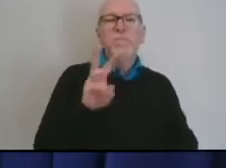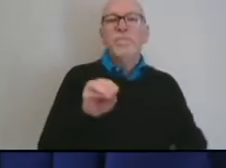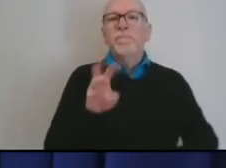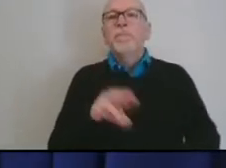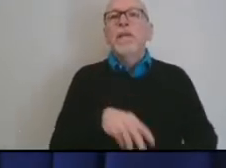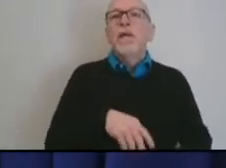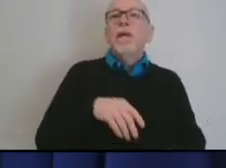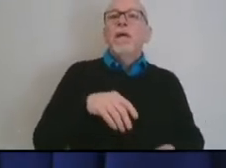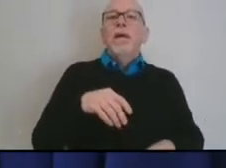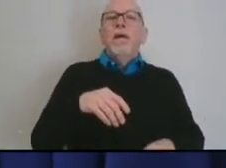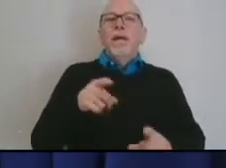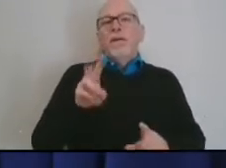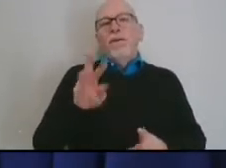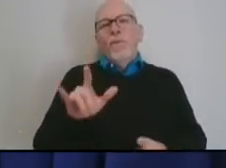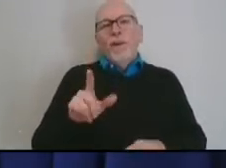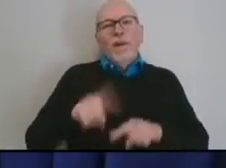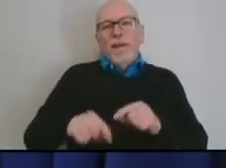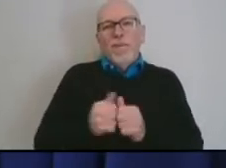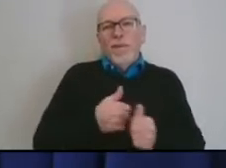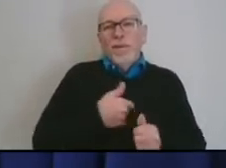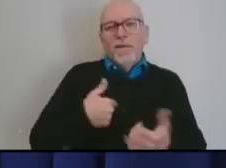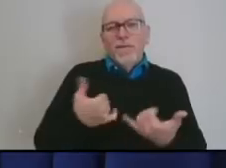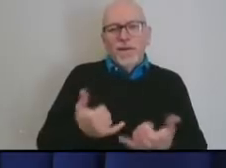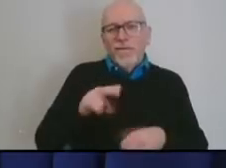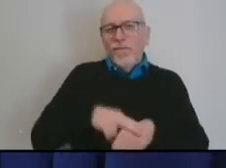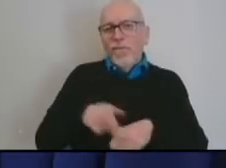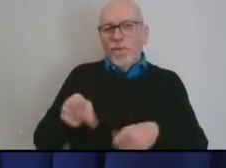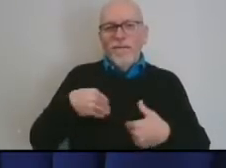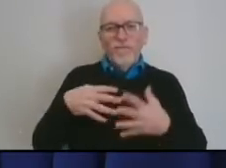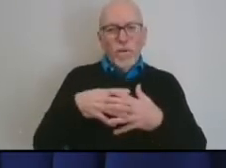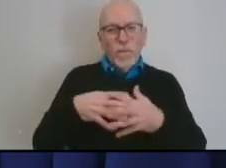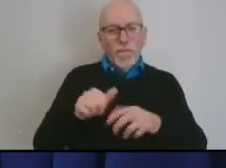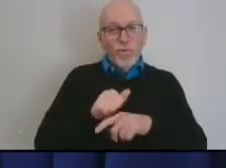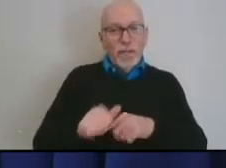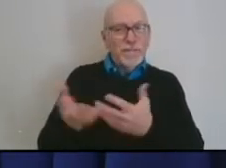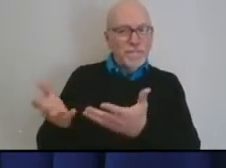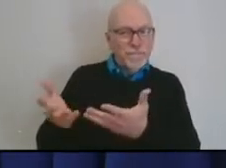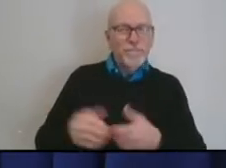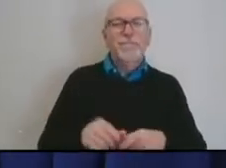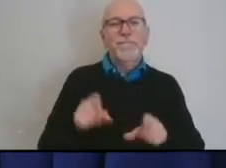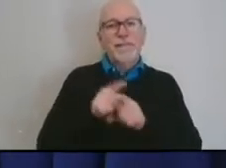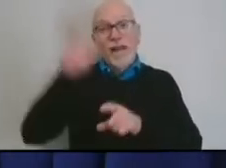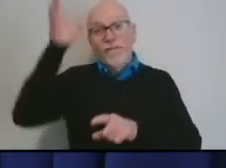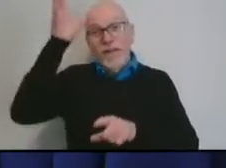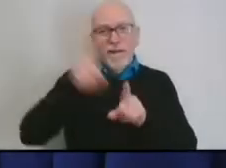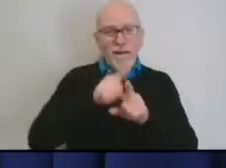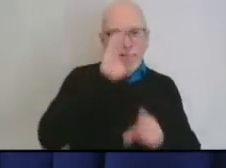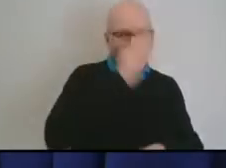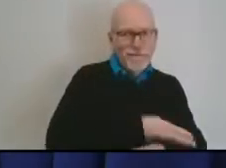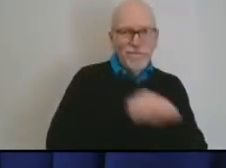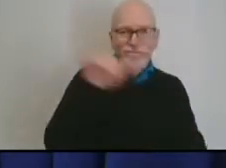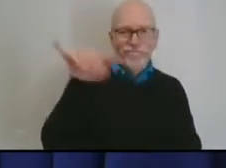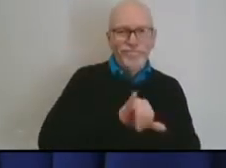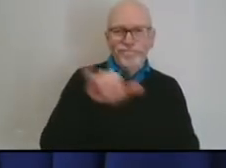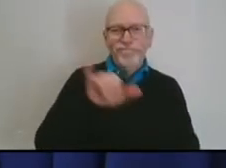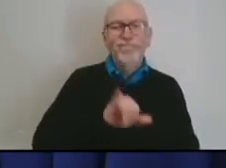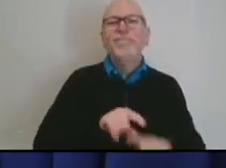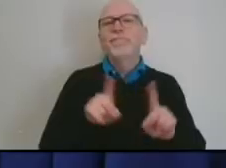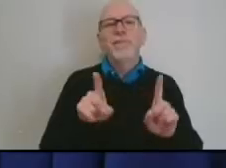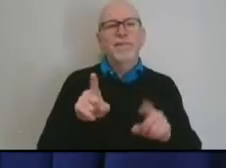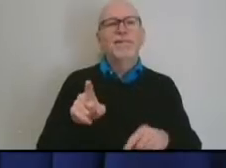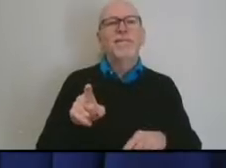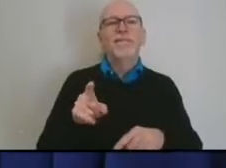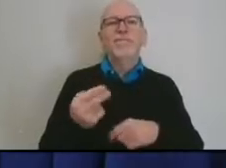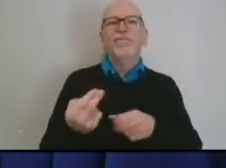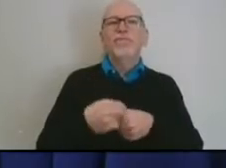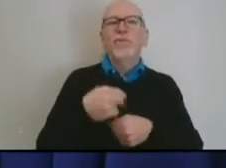Will couldn't be with us today because, of course, he's got football practice, like father, like son, but joining us